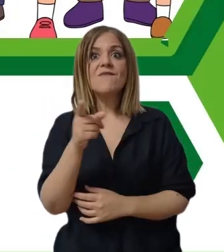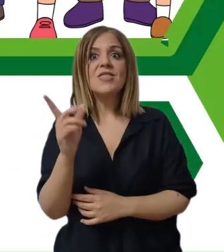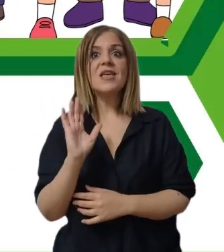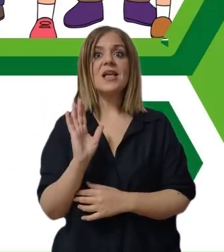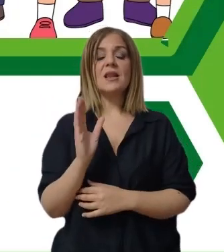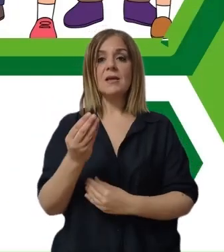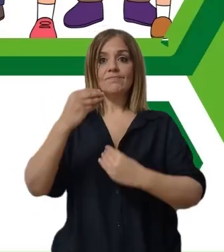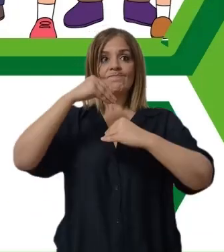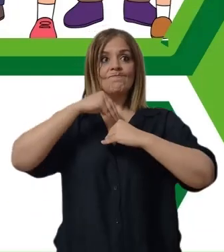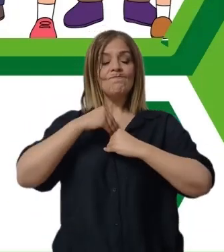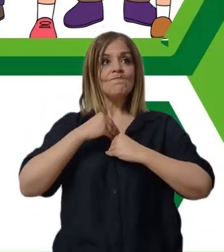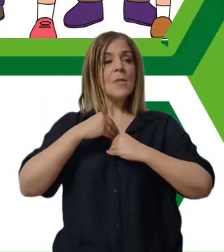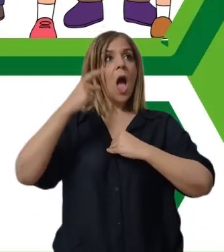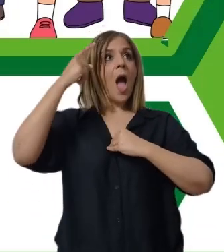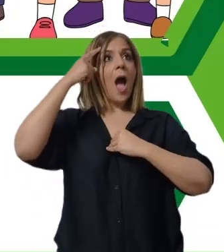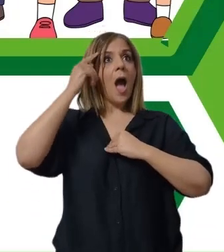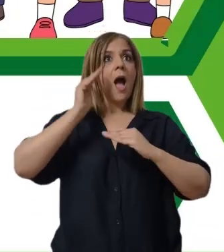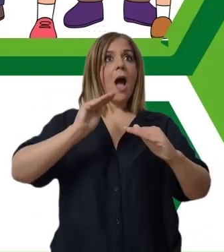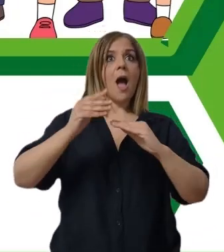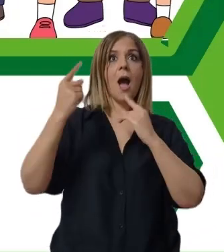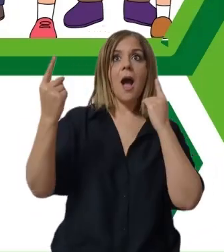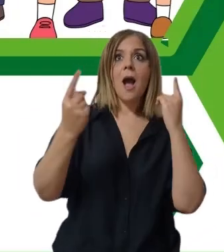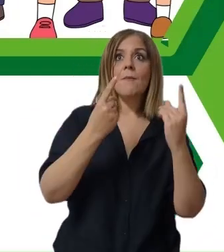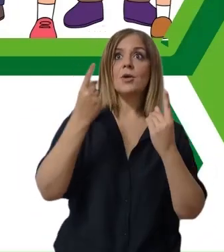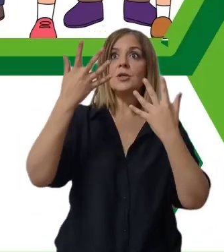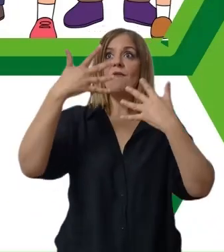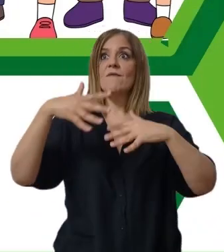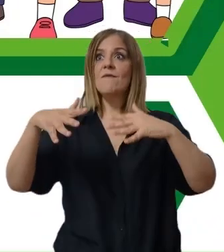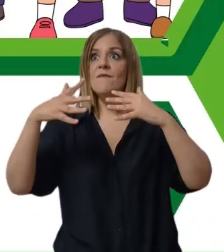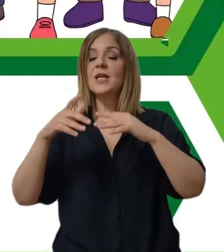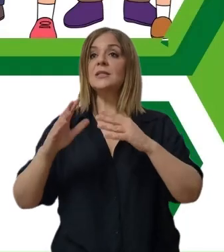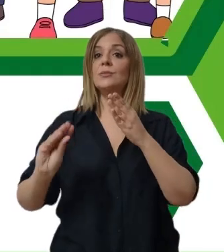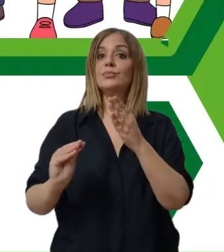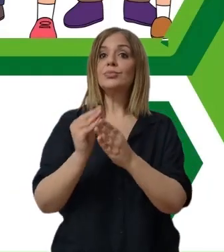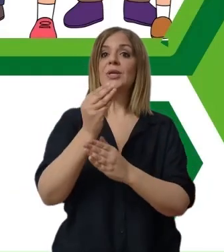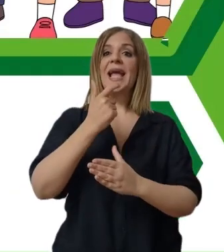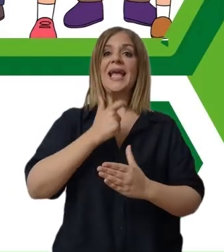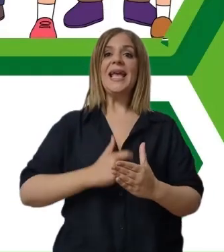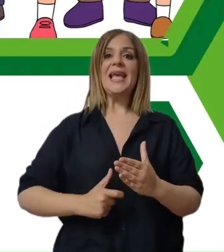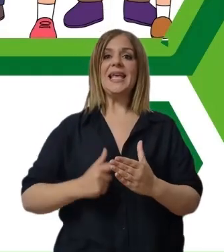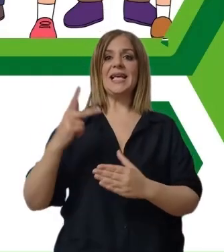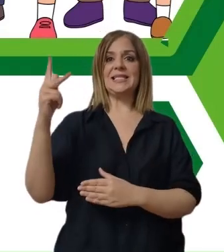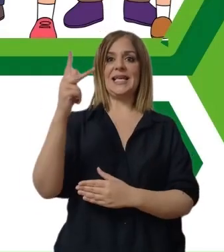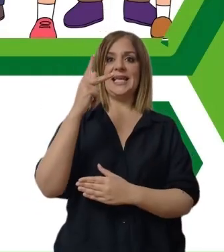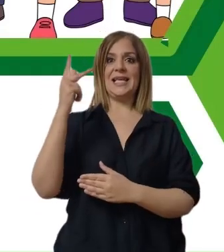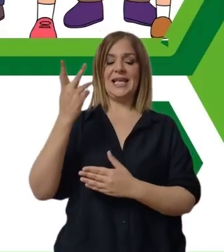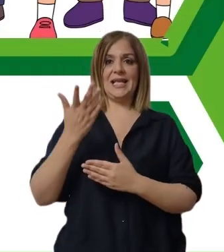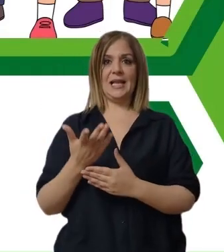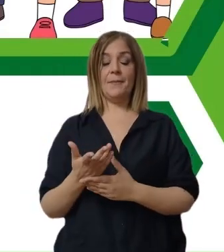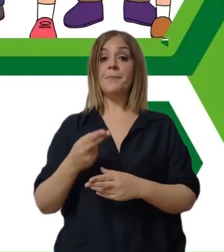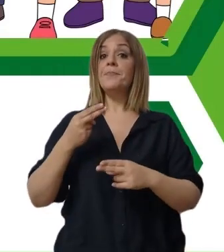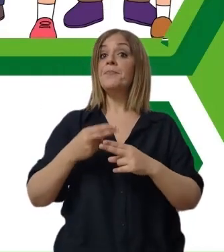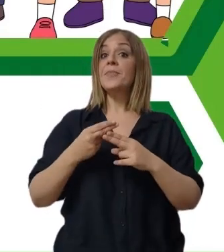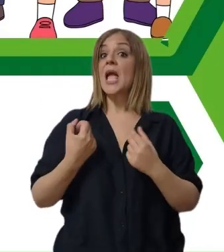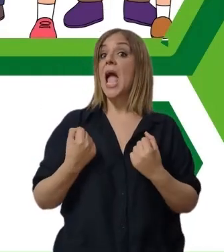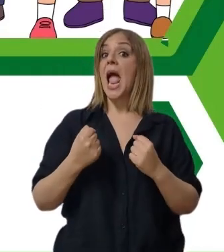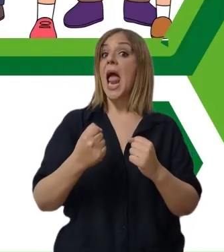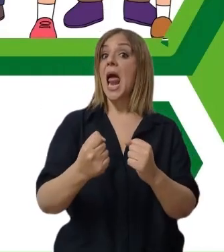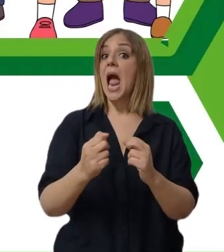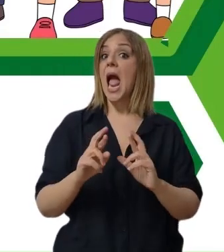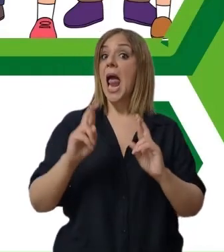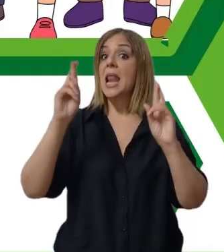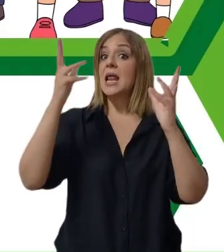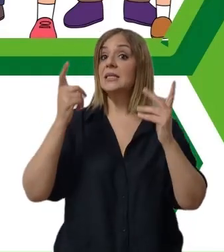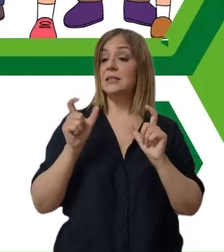you to protect nature and support healthier communities. Key actions include save energy